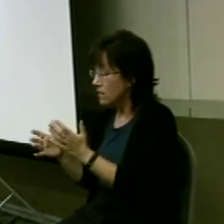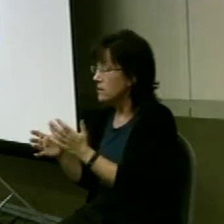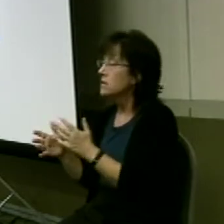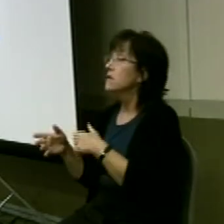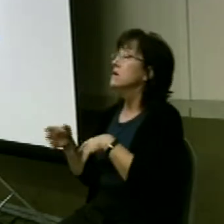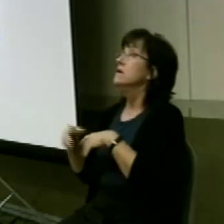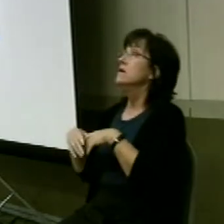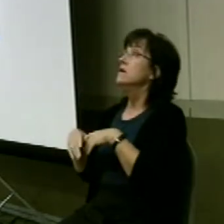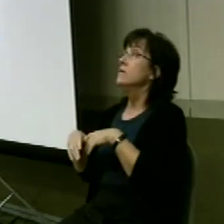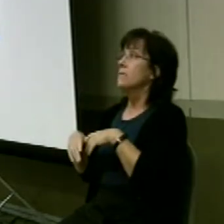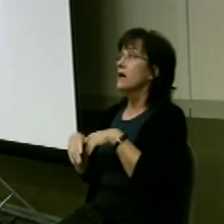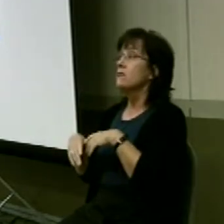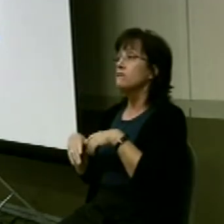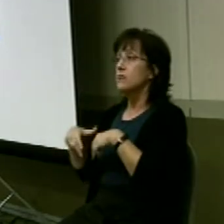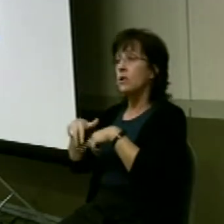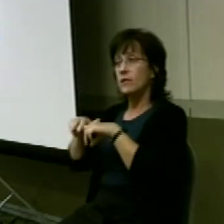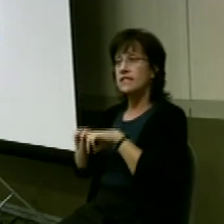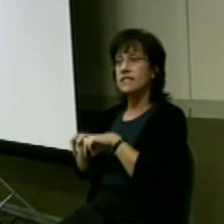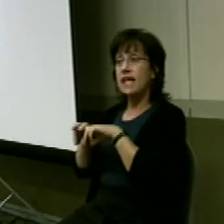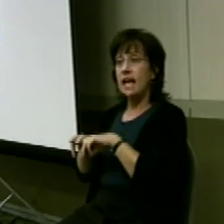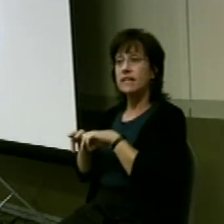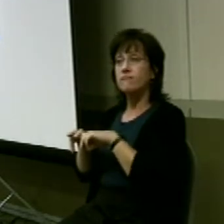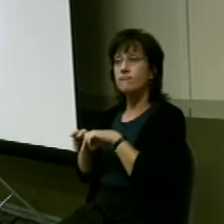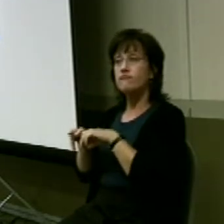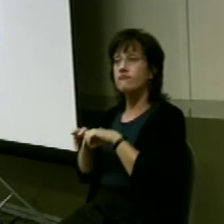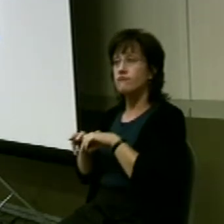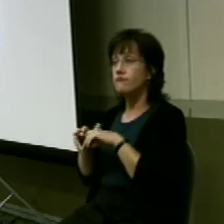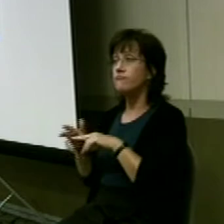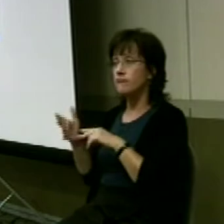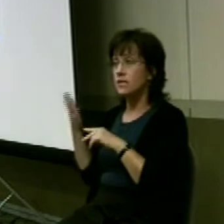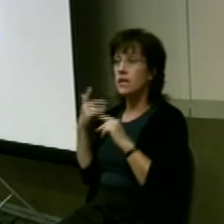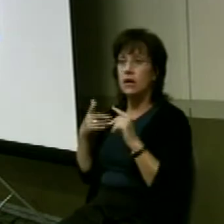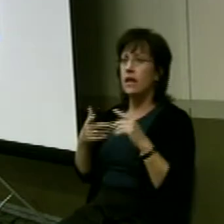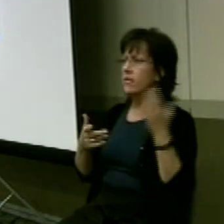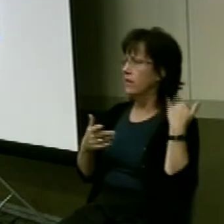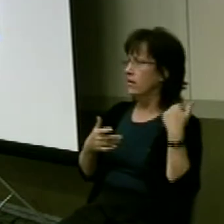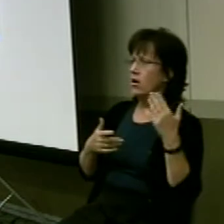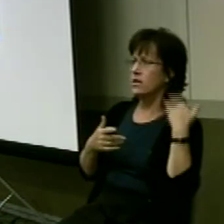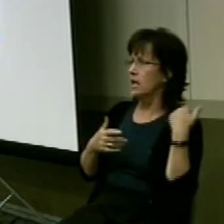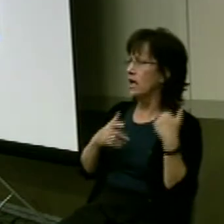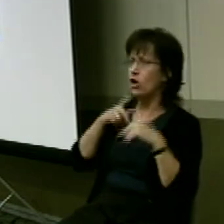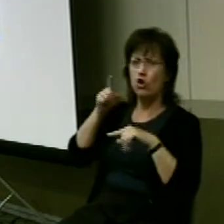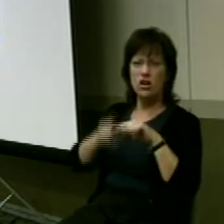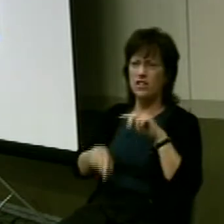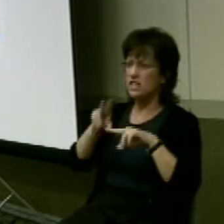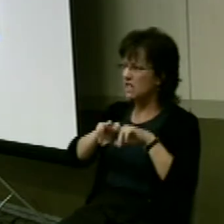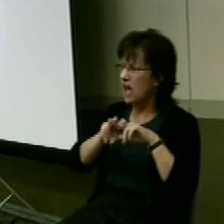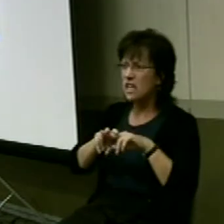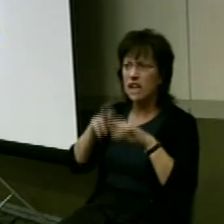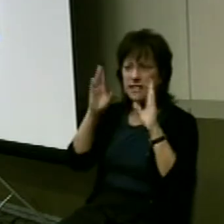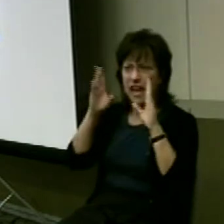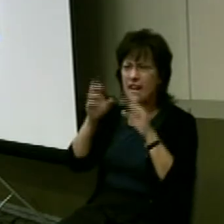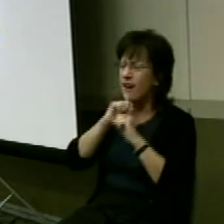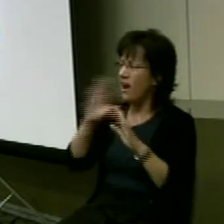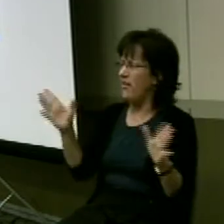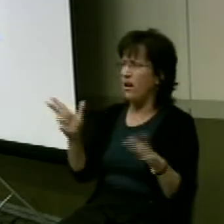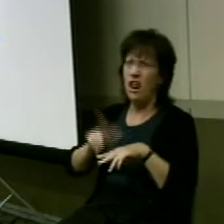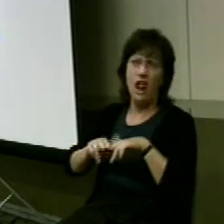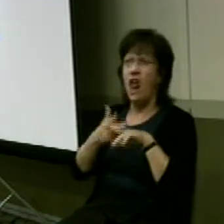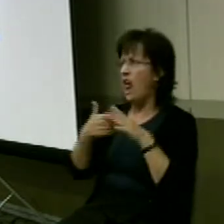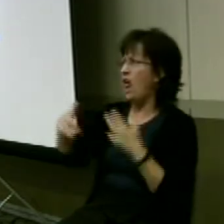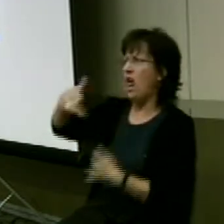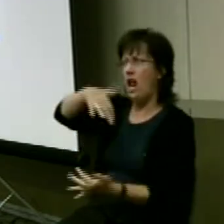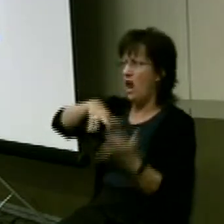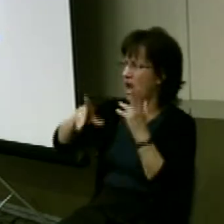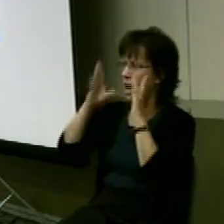He would sit before. A long time ago, at the very beginning of the PowerPoint, we saw that he could not sit, he could